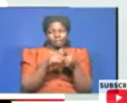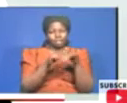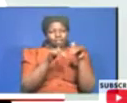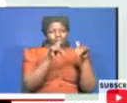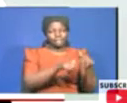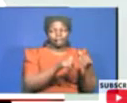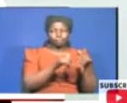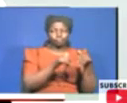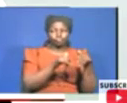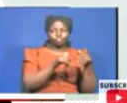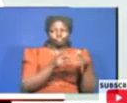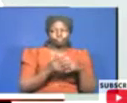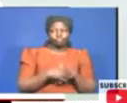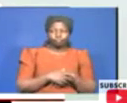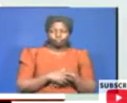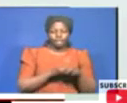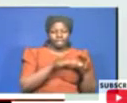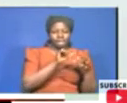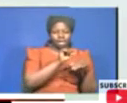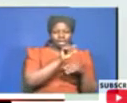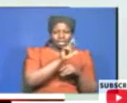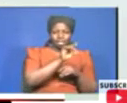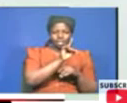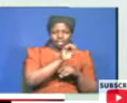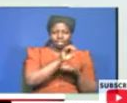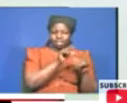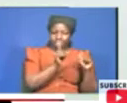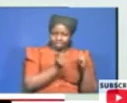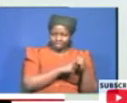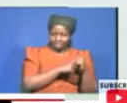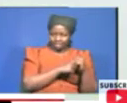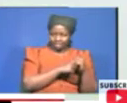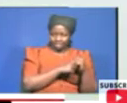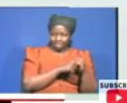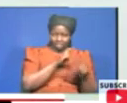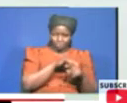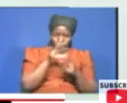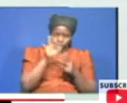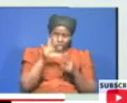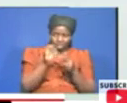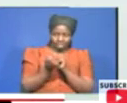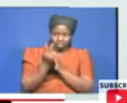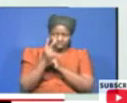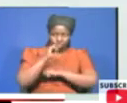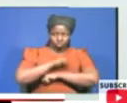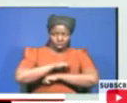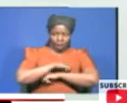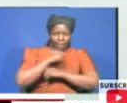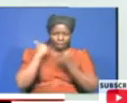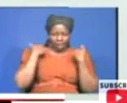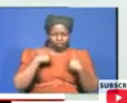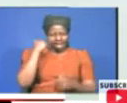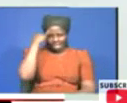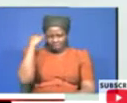instead of coming from grade 6, as they were choosing secondary school, I was imagining this child who is